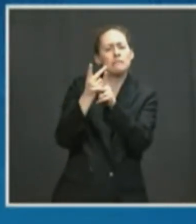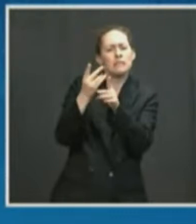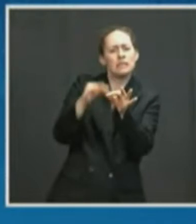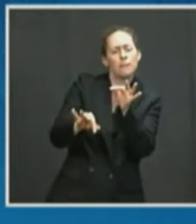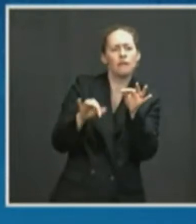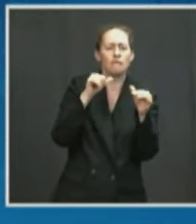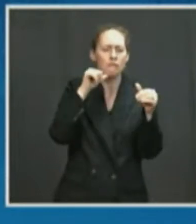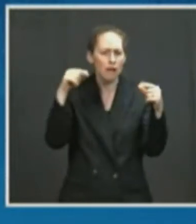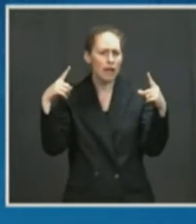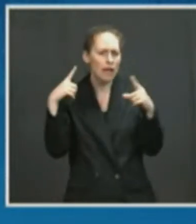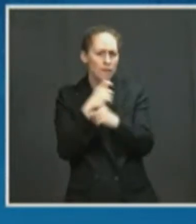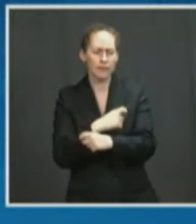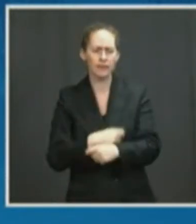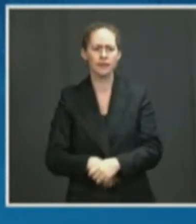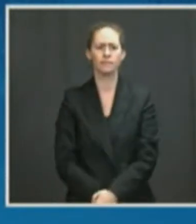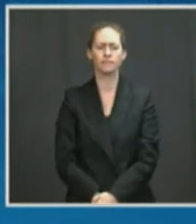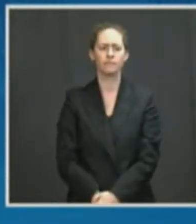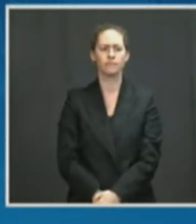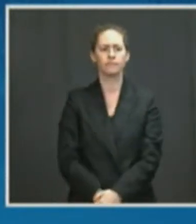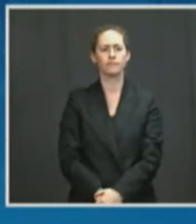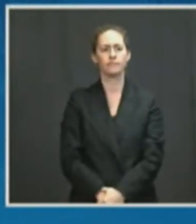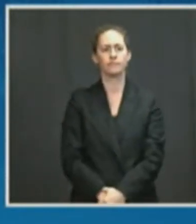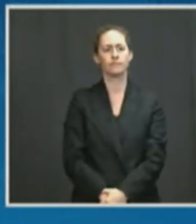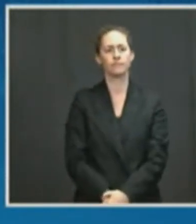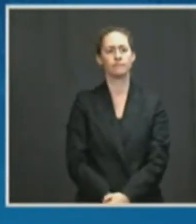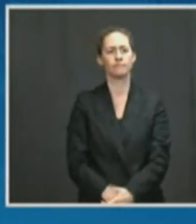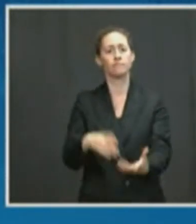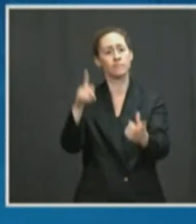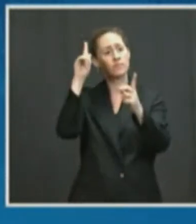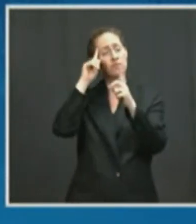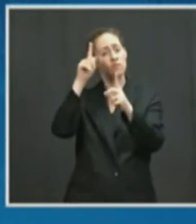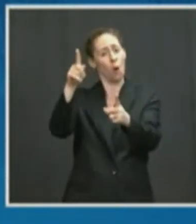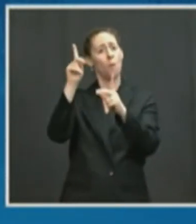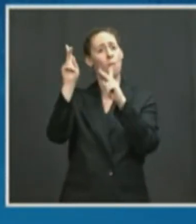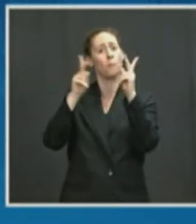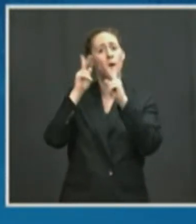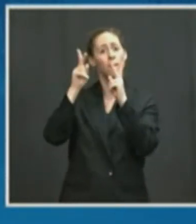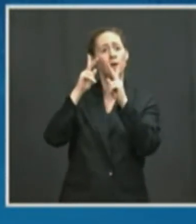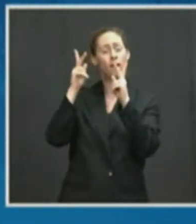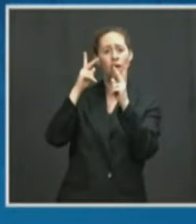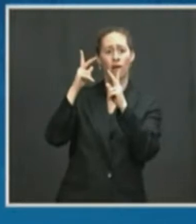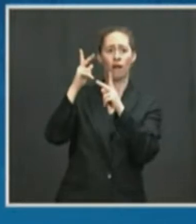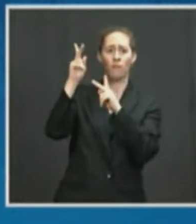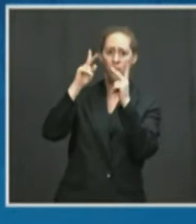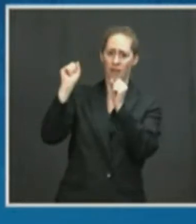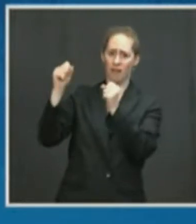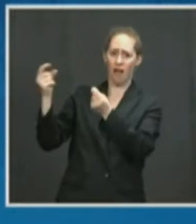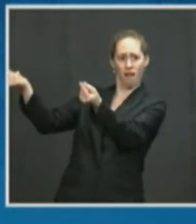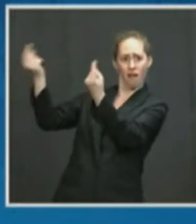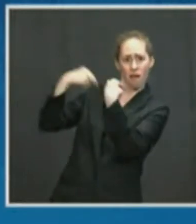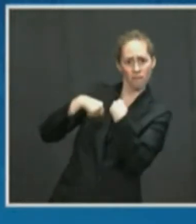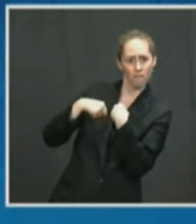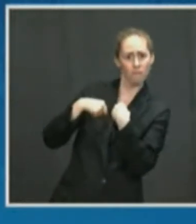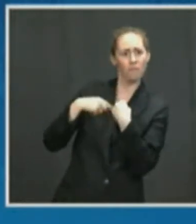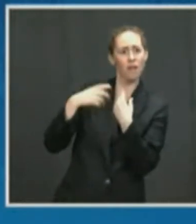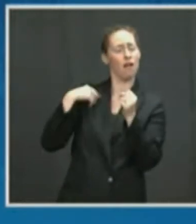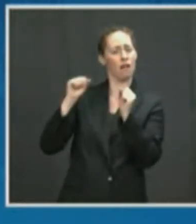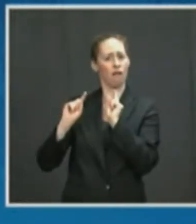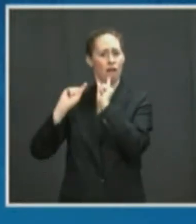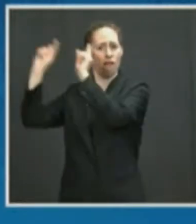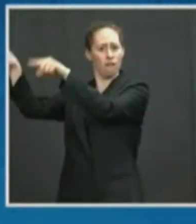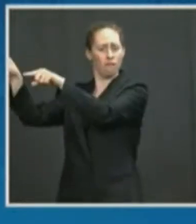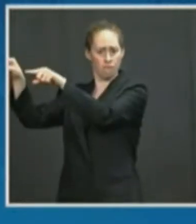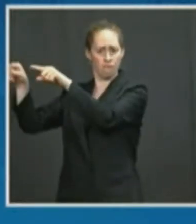allow people to migrate regularly to the United States. We also spoke about the need to support the United